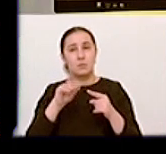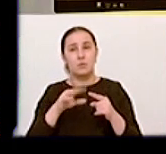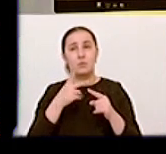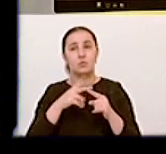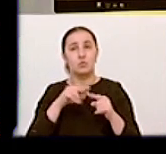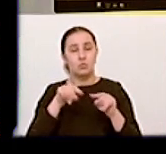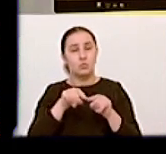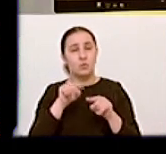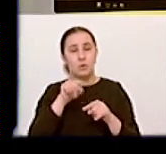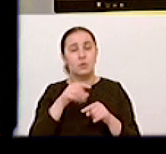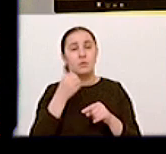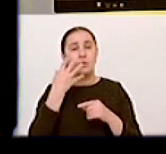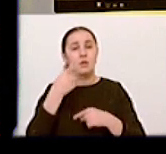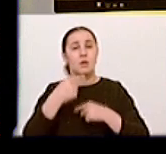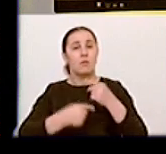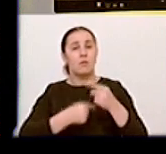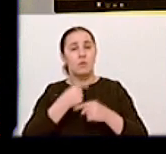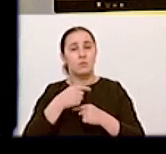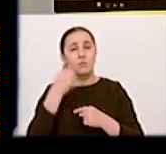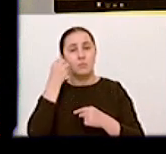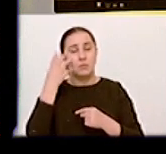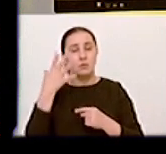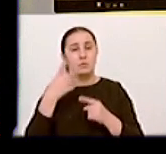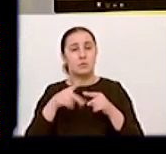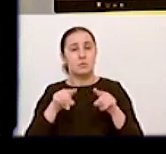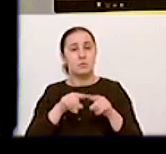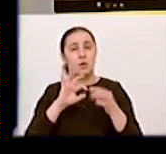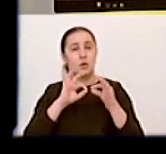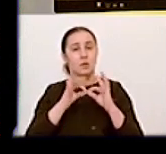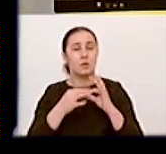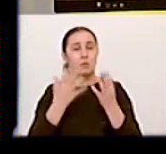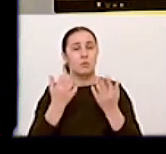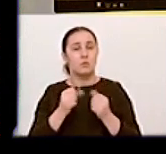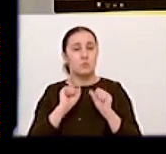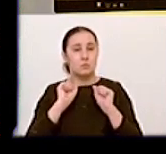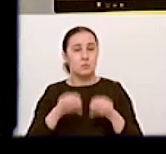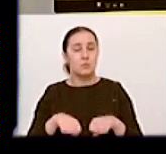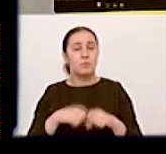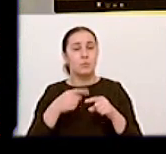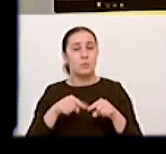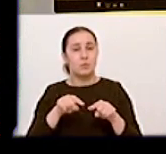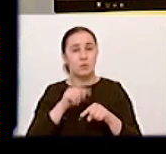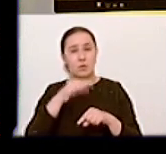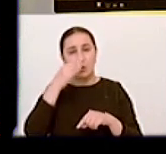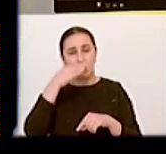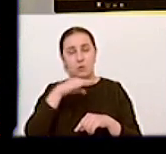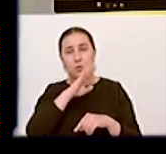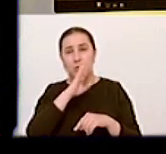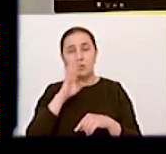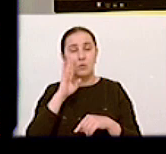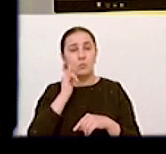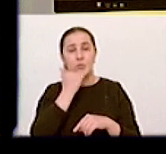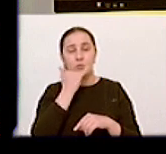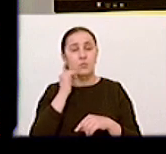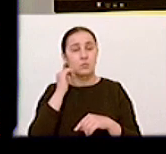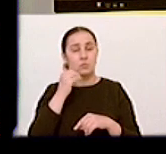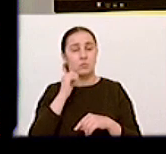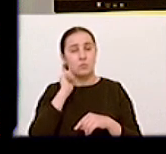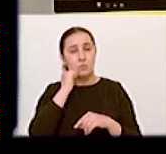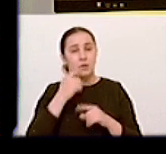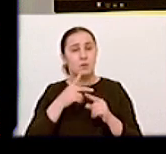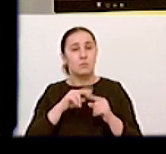Shu tariqa nechta avlodni bilishingizni ham aniqlab olishingiz mumkin. Bunda ota-onangiz,